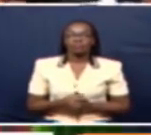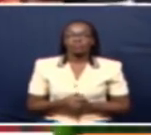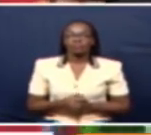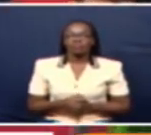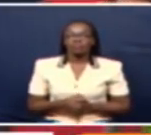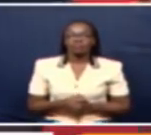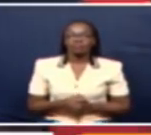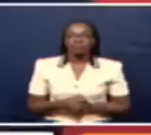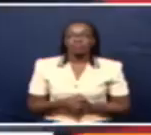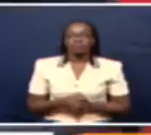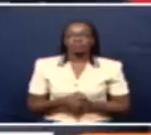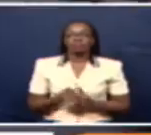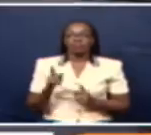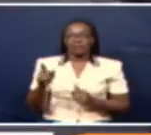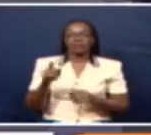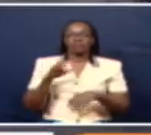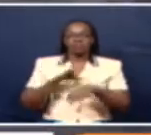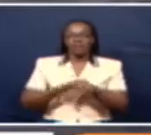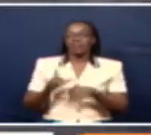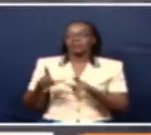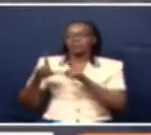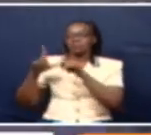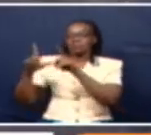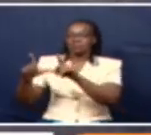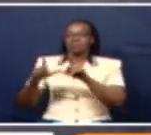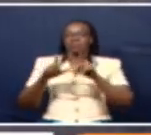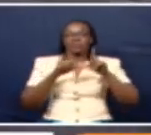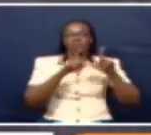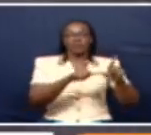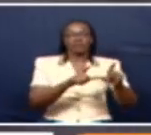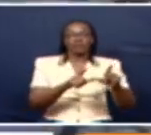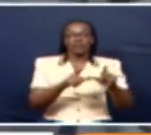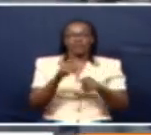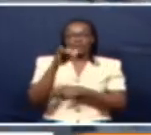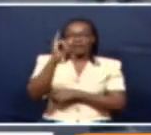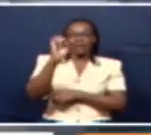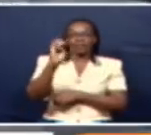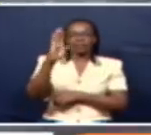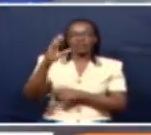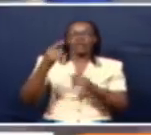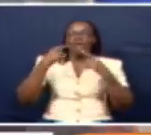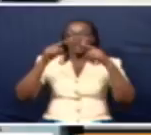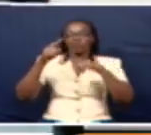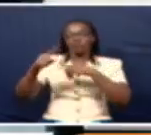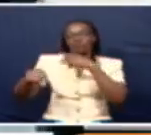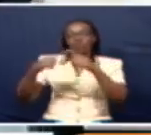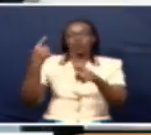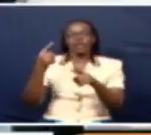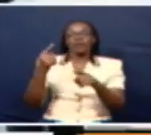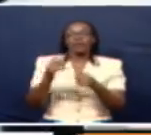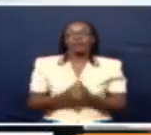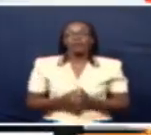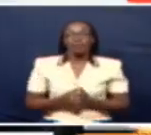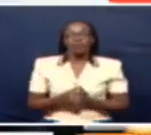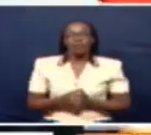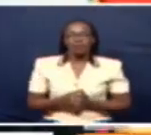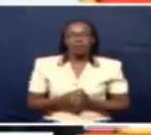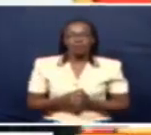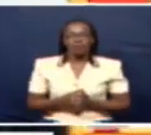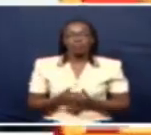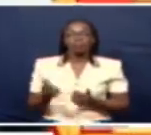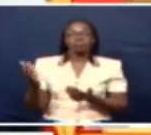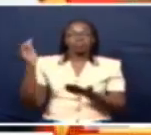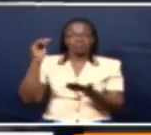To receive their certificate having been declared victors by IEBC Chair Wafula Chebukati. Once